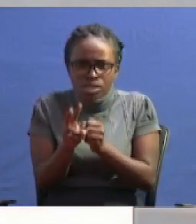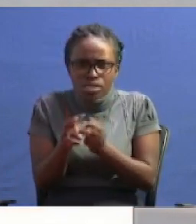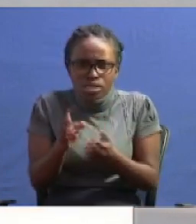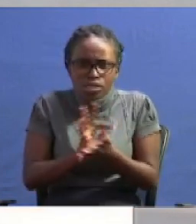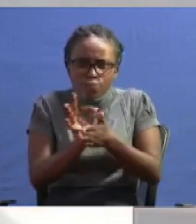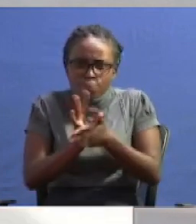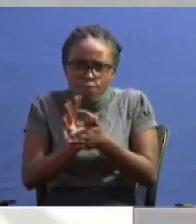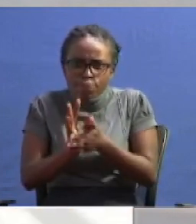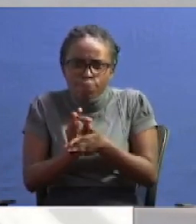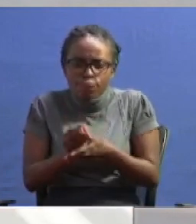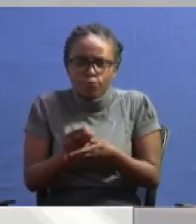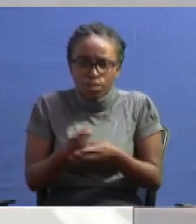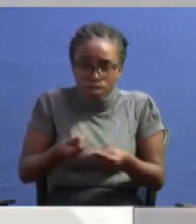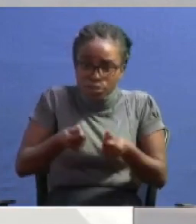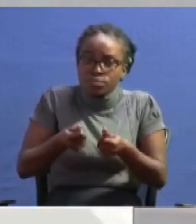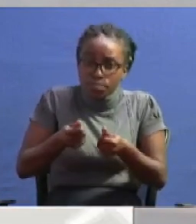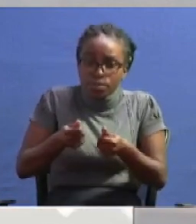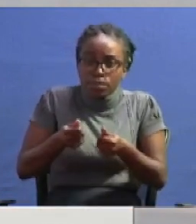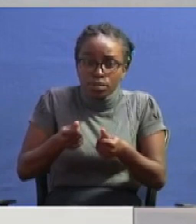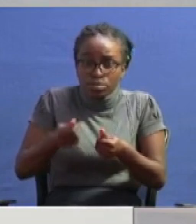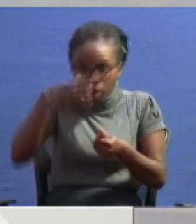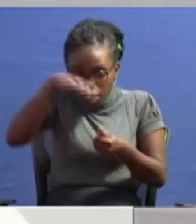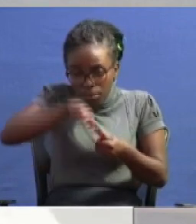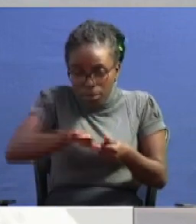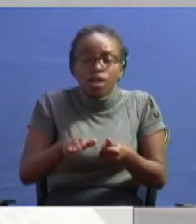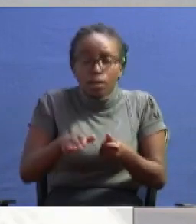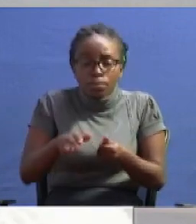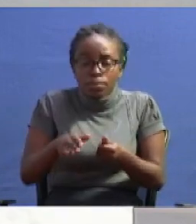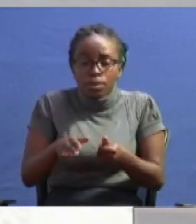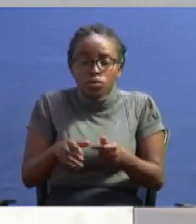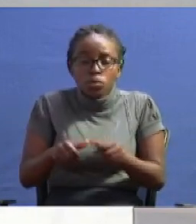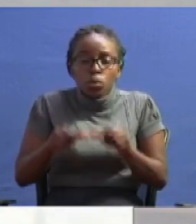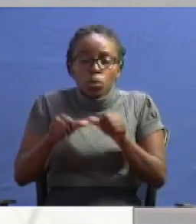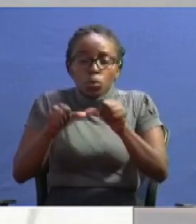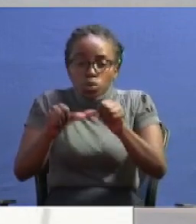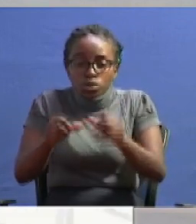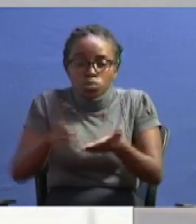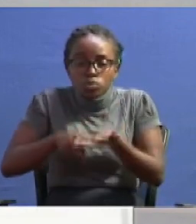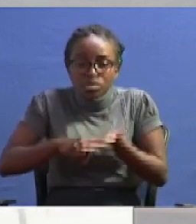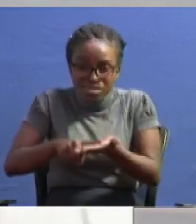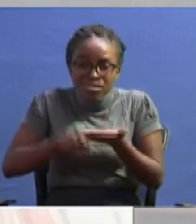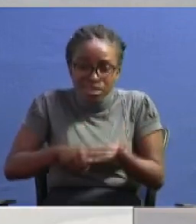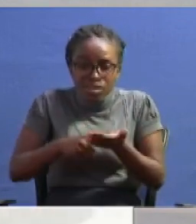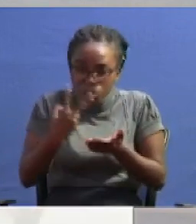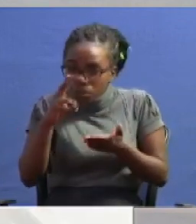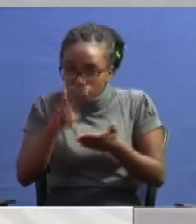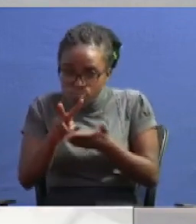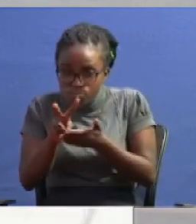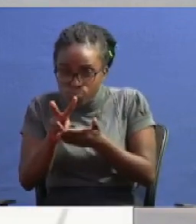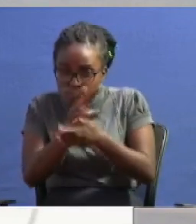to the parliament and eventually discussion about it. But do you think maybe the views gathered by